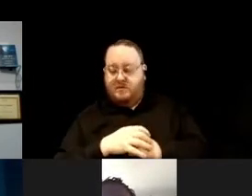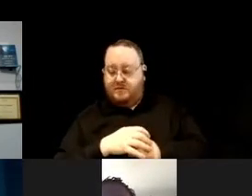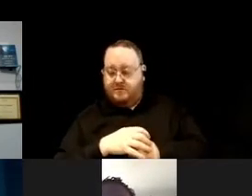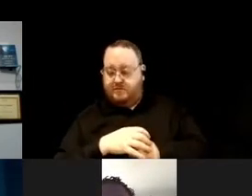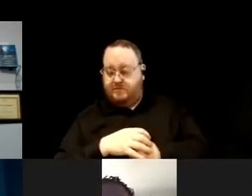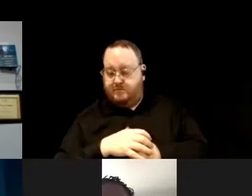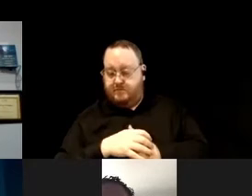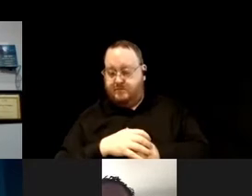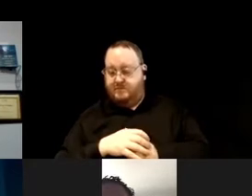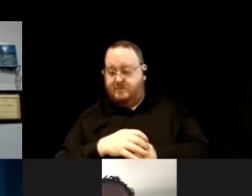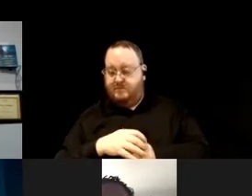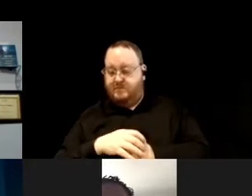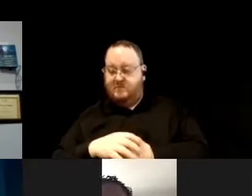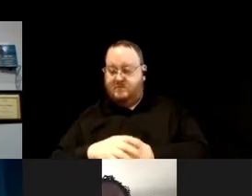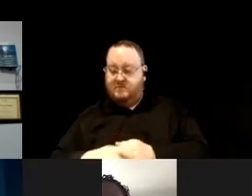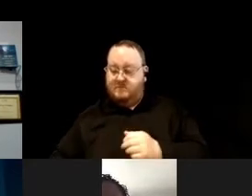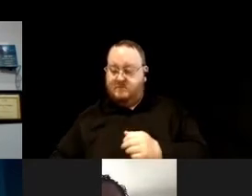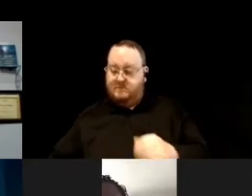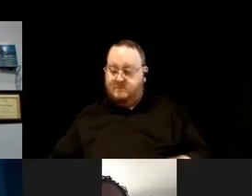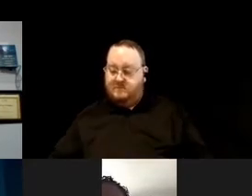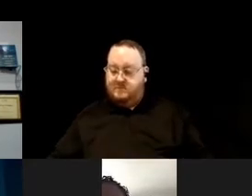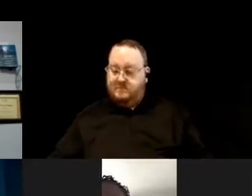and how the person has it set up on their computer.